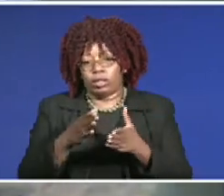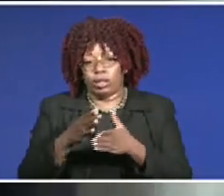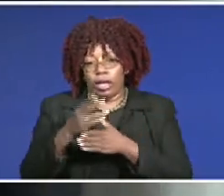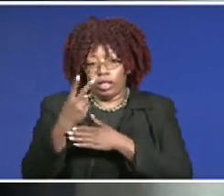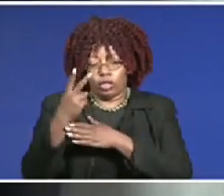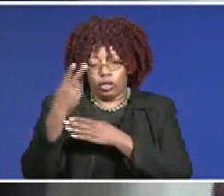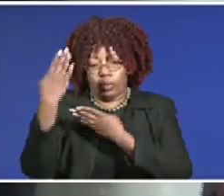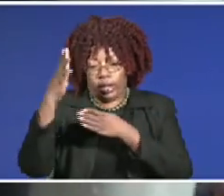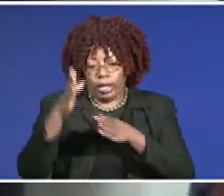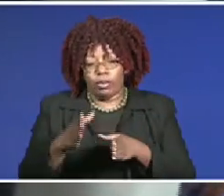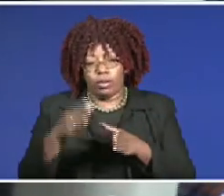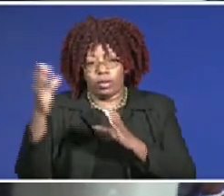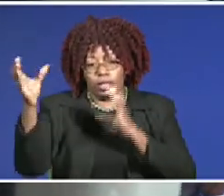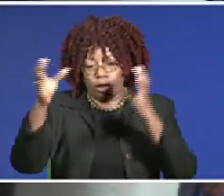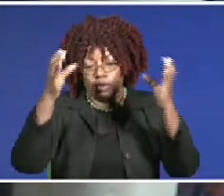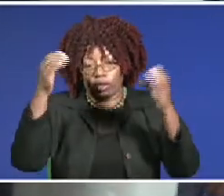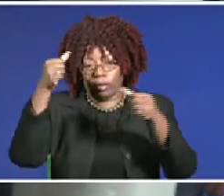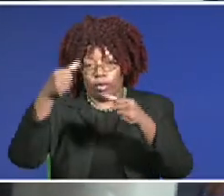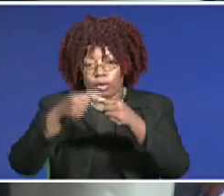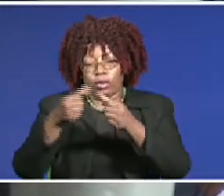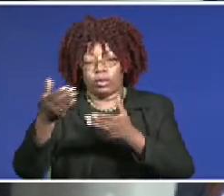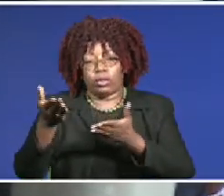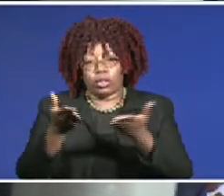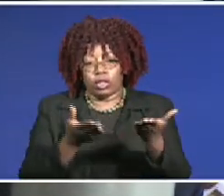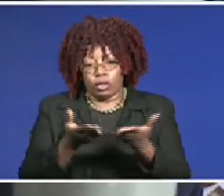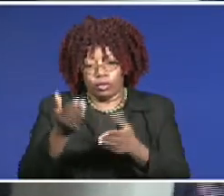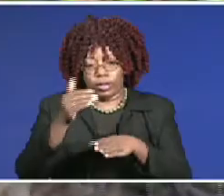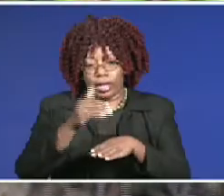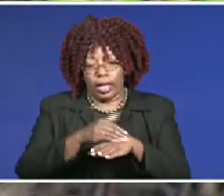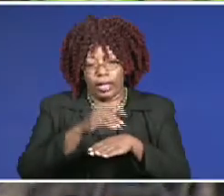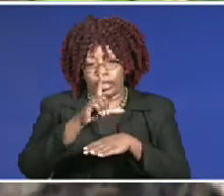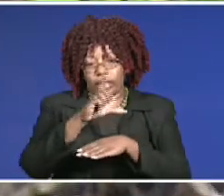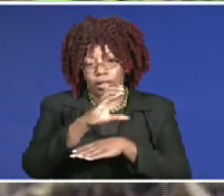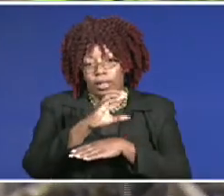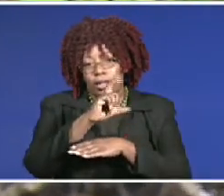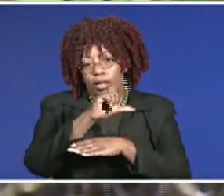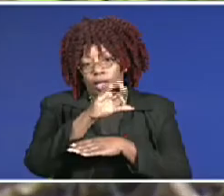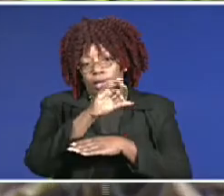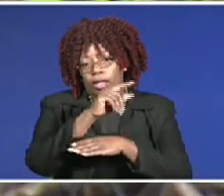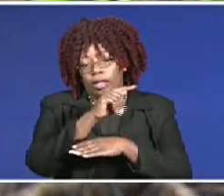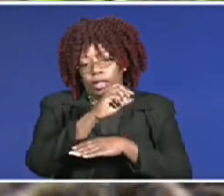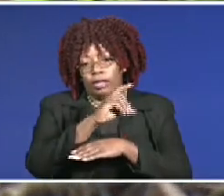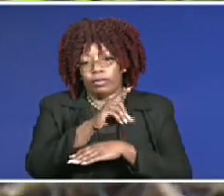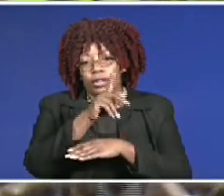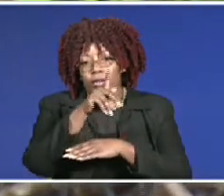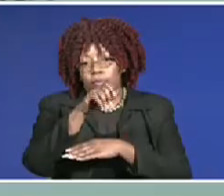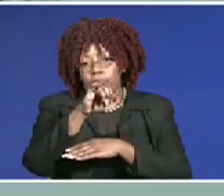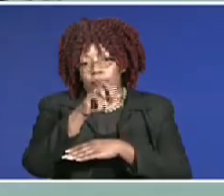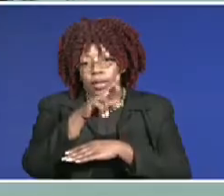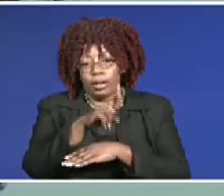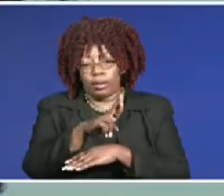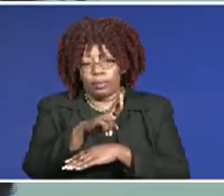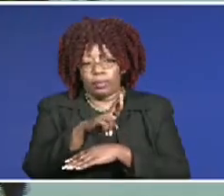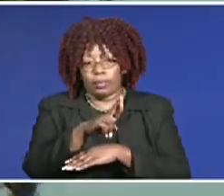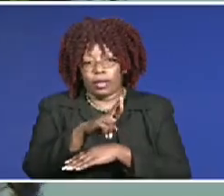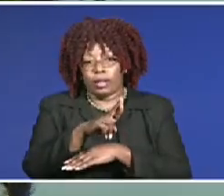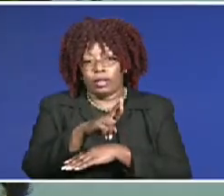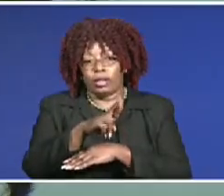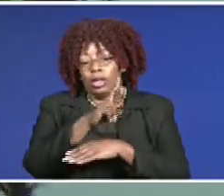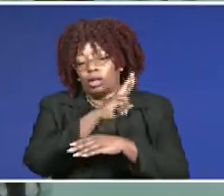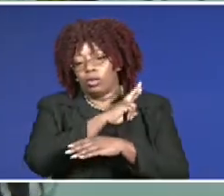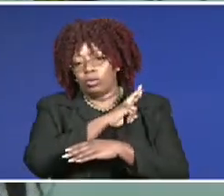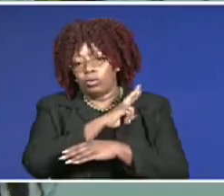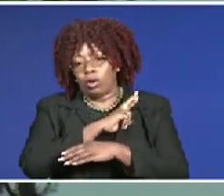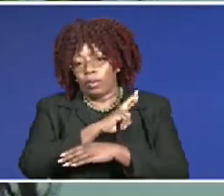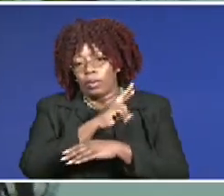for their bravery during the annual Memorial Day service held at Clifton Pier. A moment of silence was held. Members of the Royal Bahamas